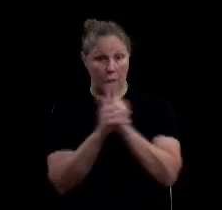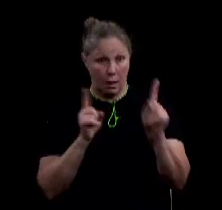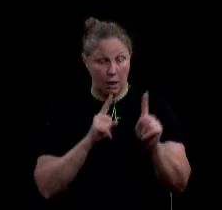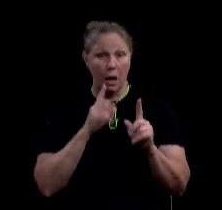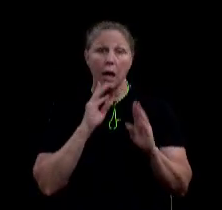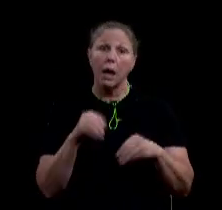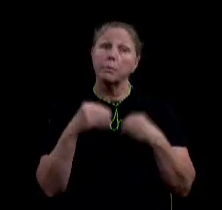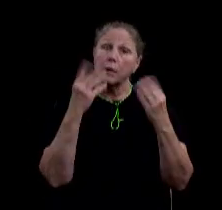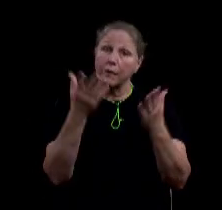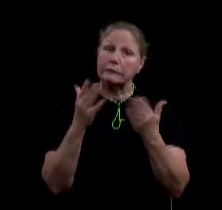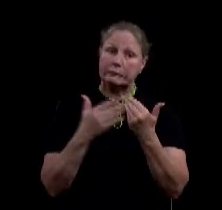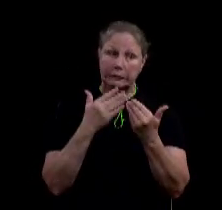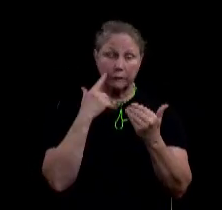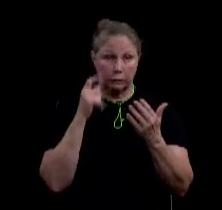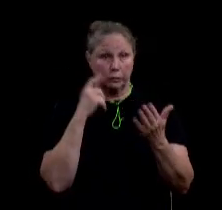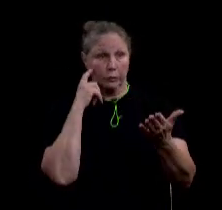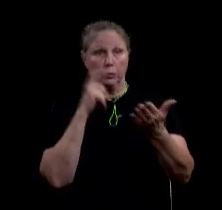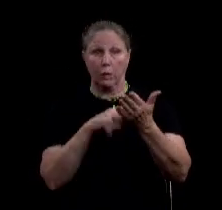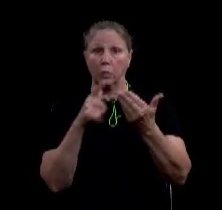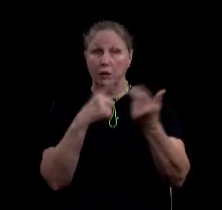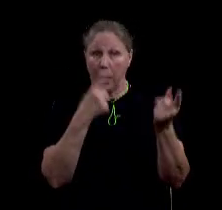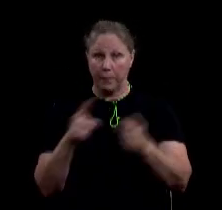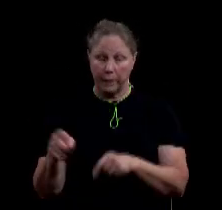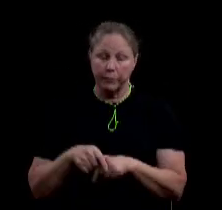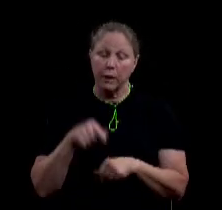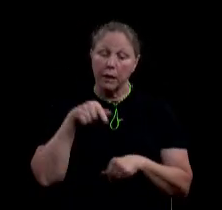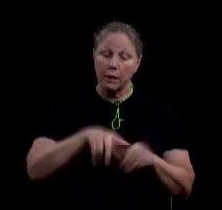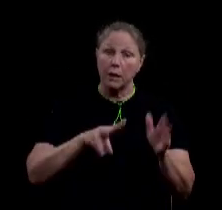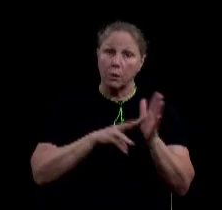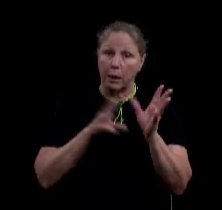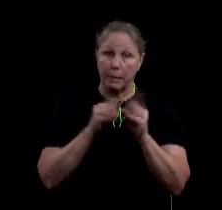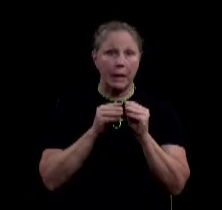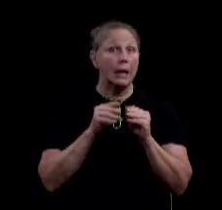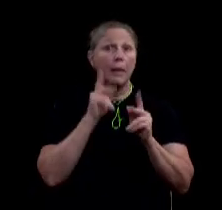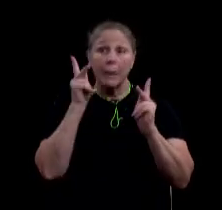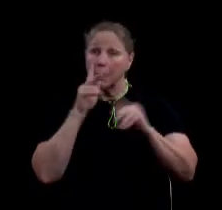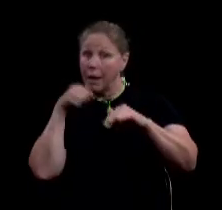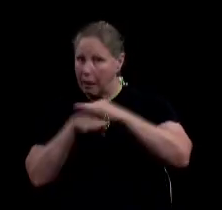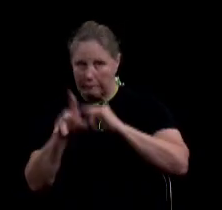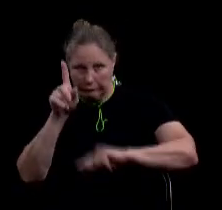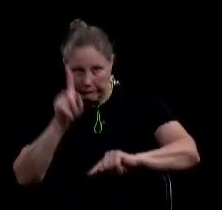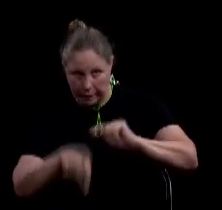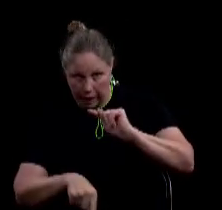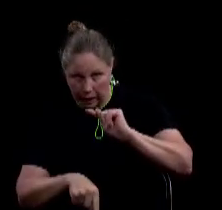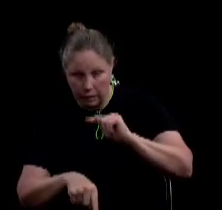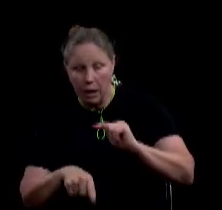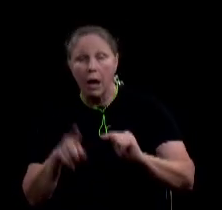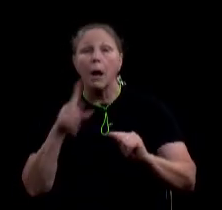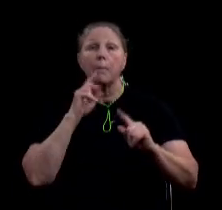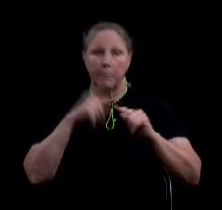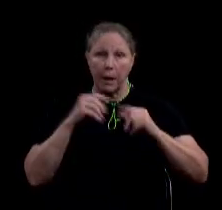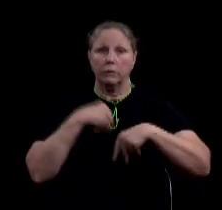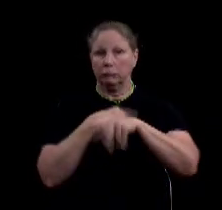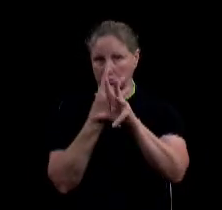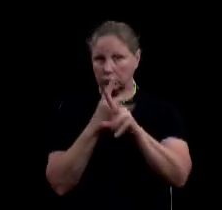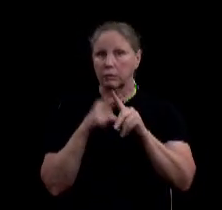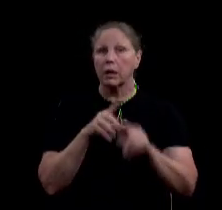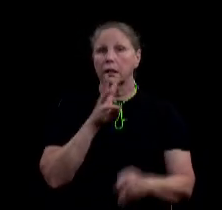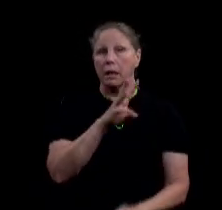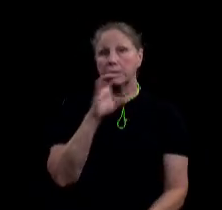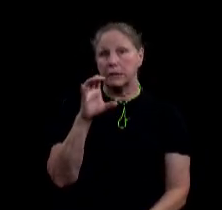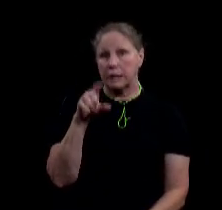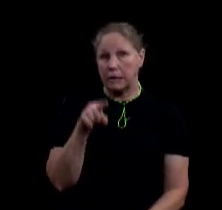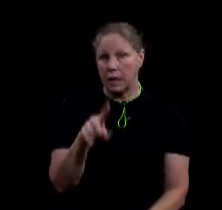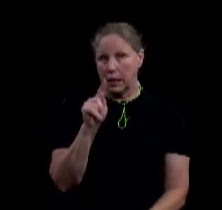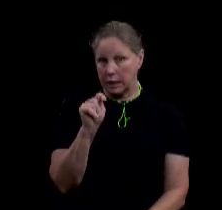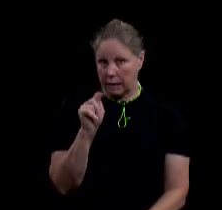Waco City Council meeting will not be open to the public. This meeting is being broadcast live at wccc.tv. The audio is